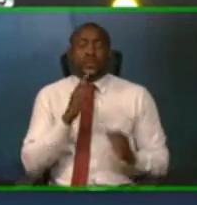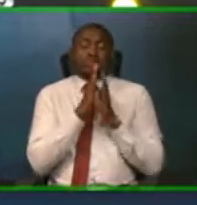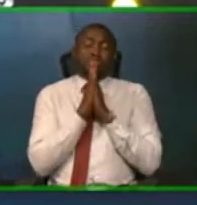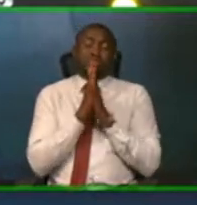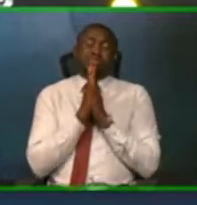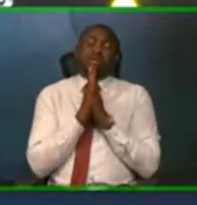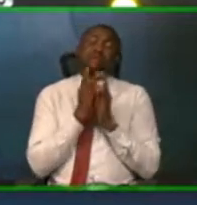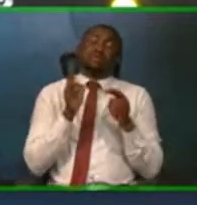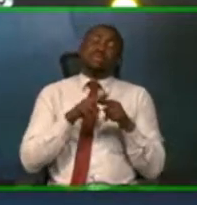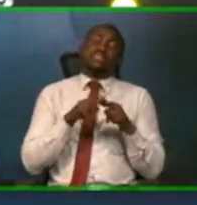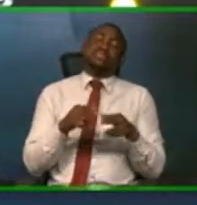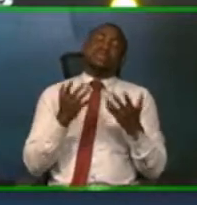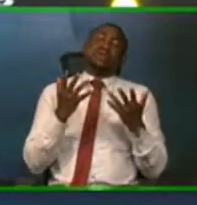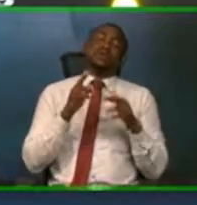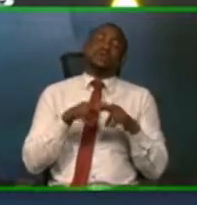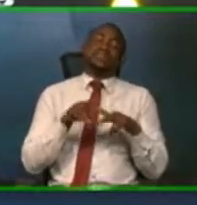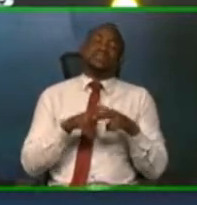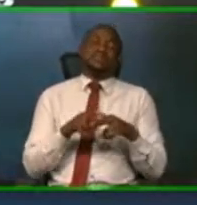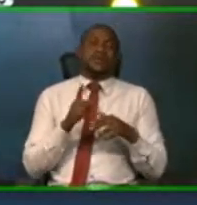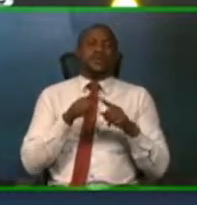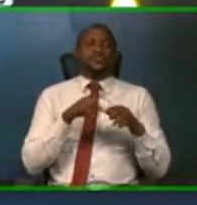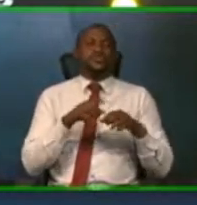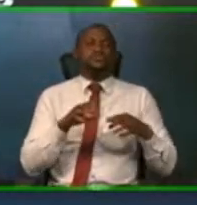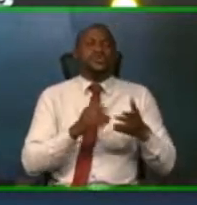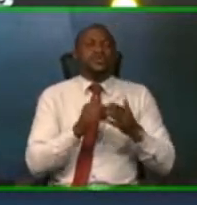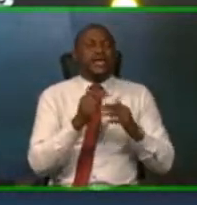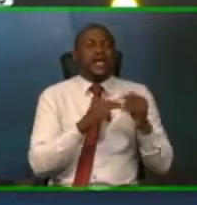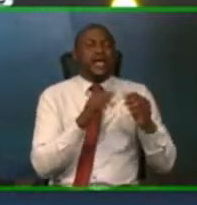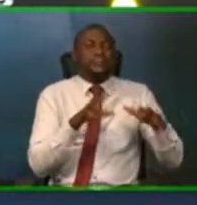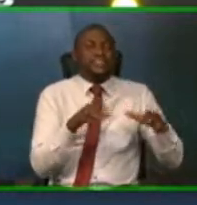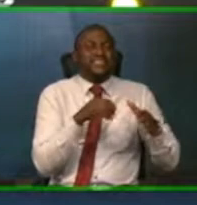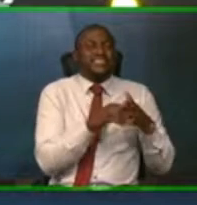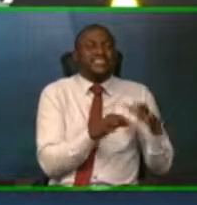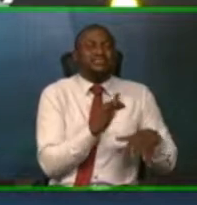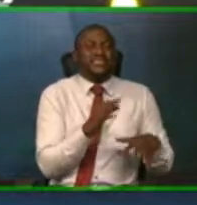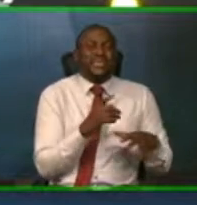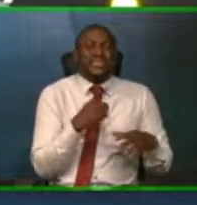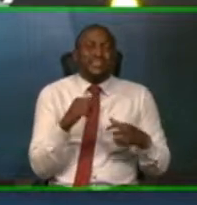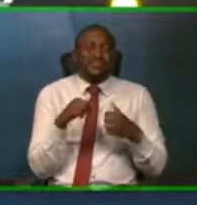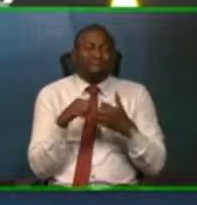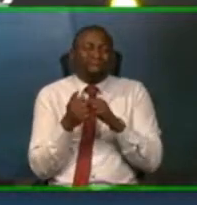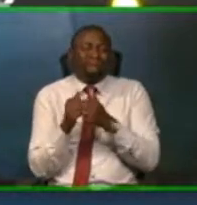for increase and you have not built capacity in the spirit. The challenges